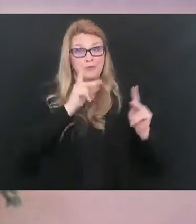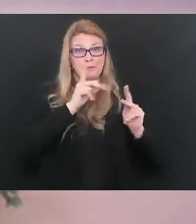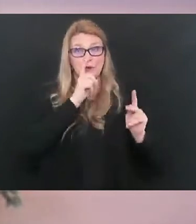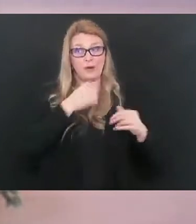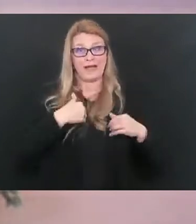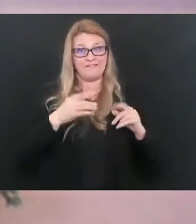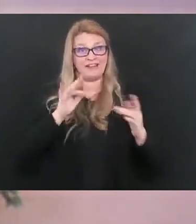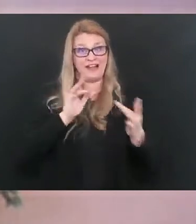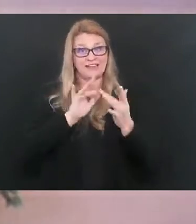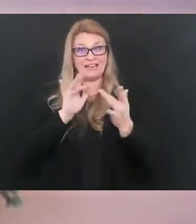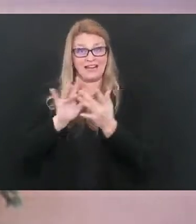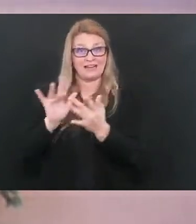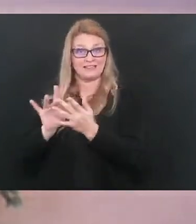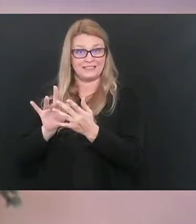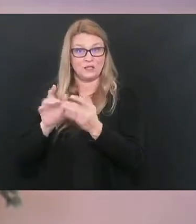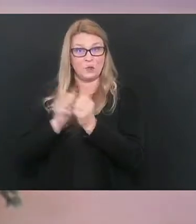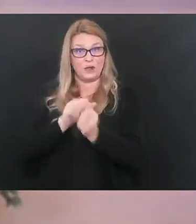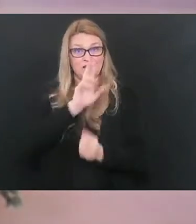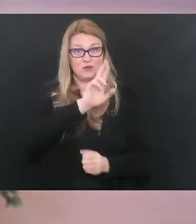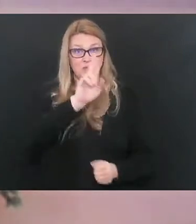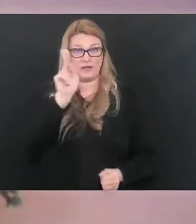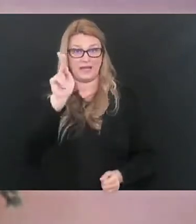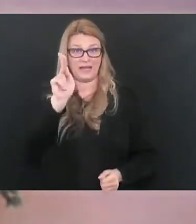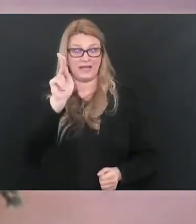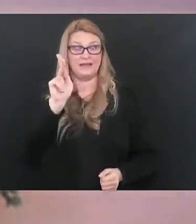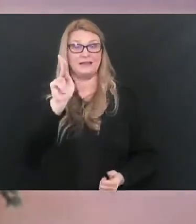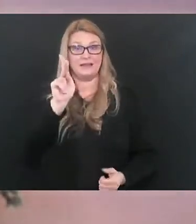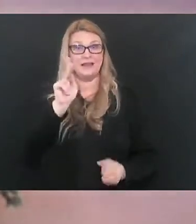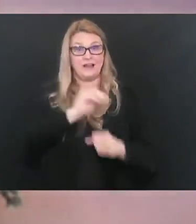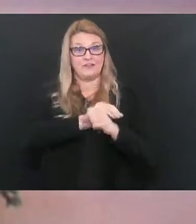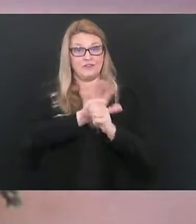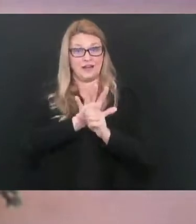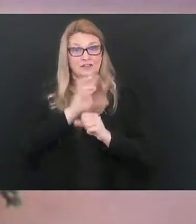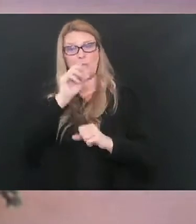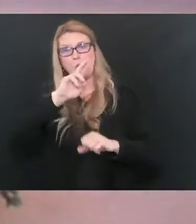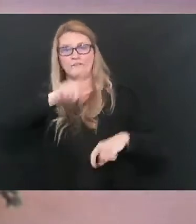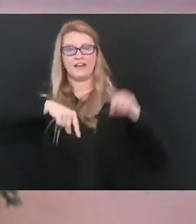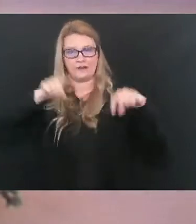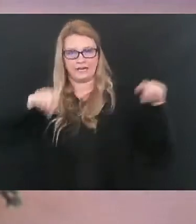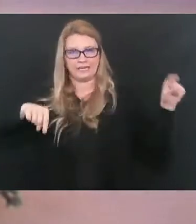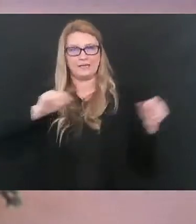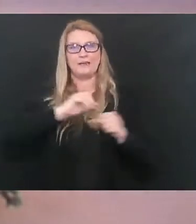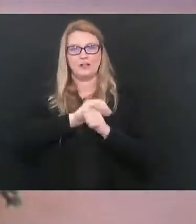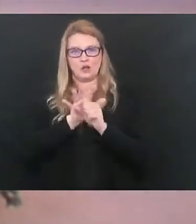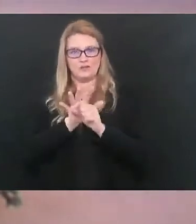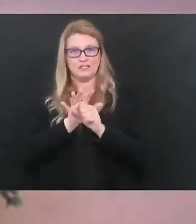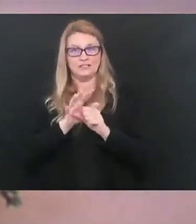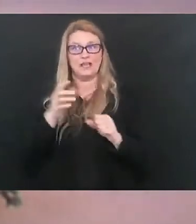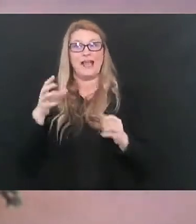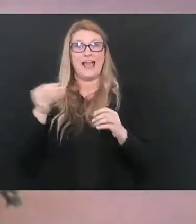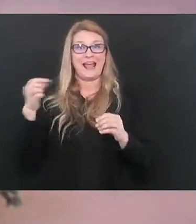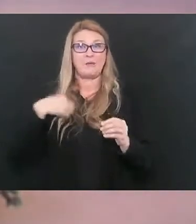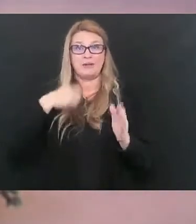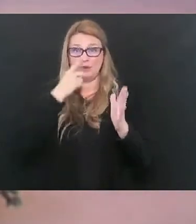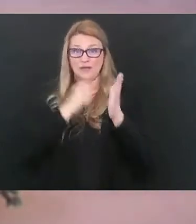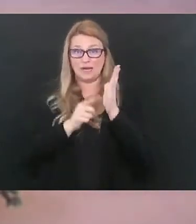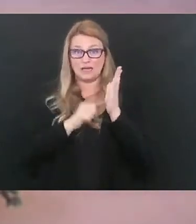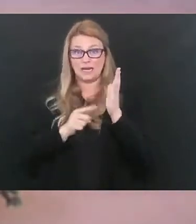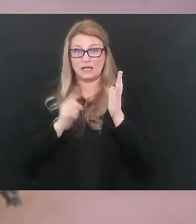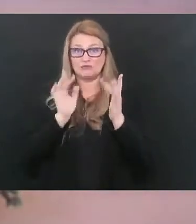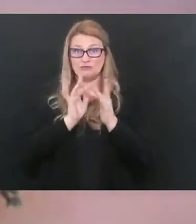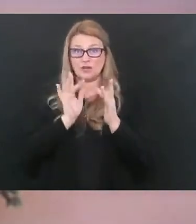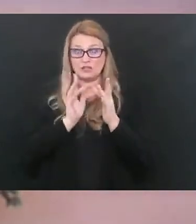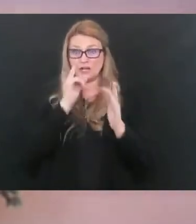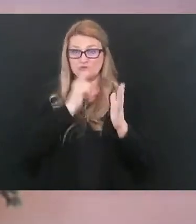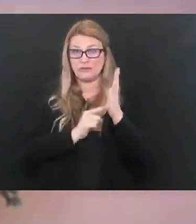folks who have the variant viruses. And we'll do much more aggressive contact tracing in these groups as well, because we really want